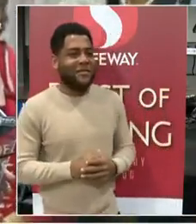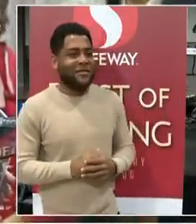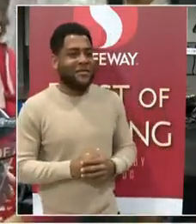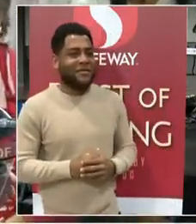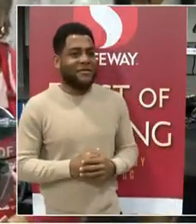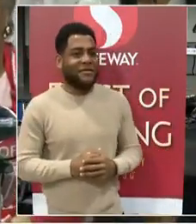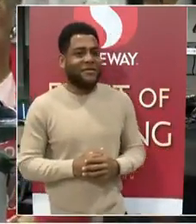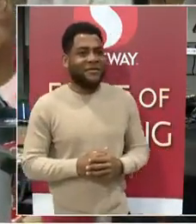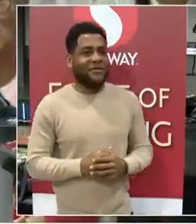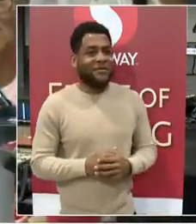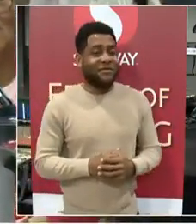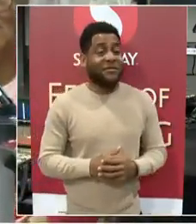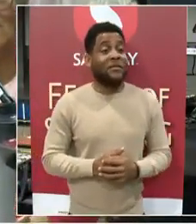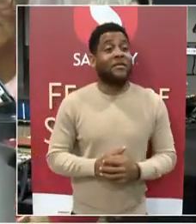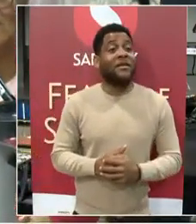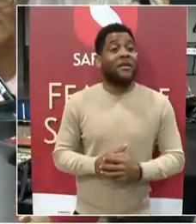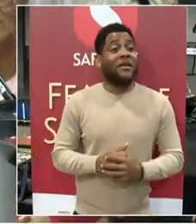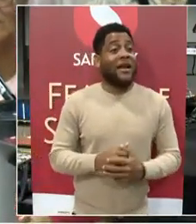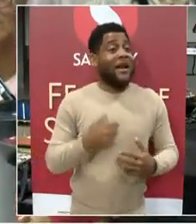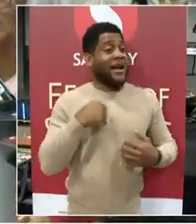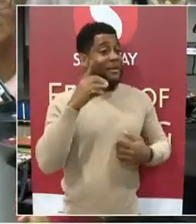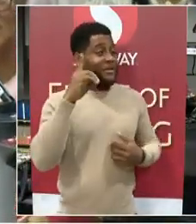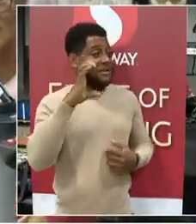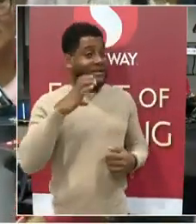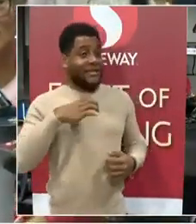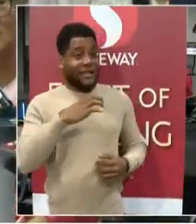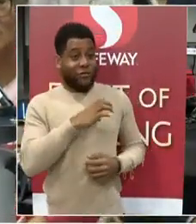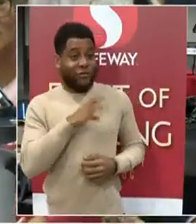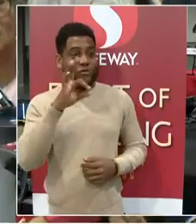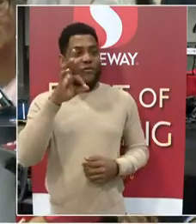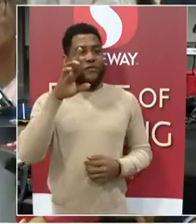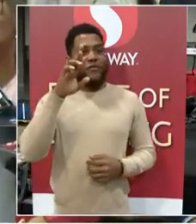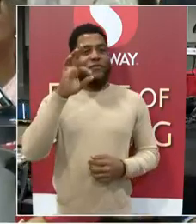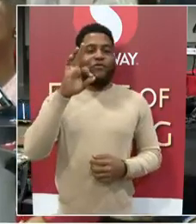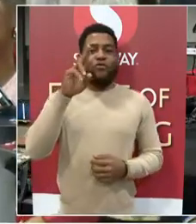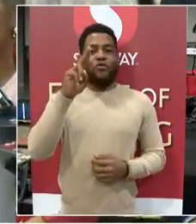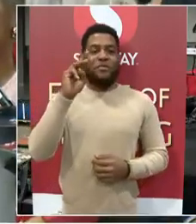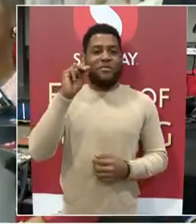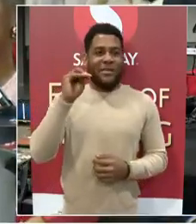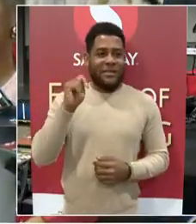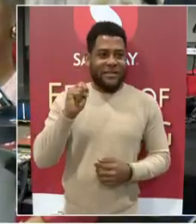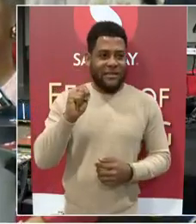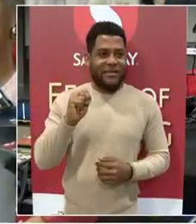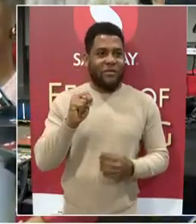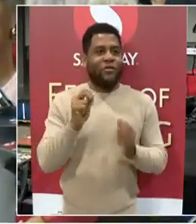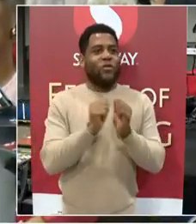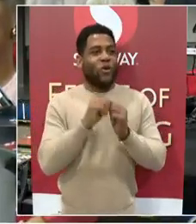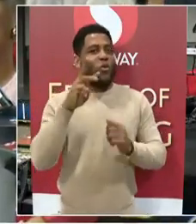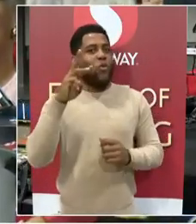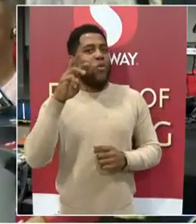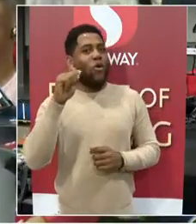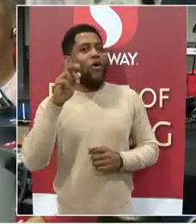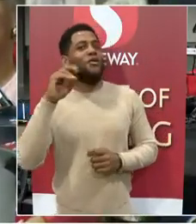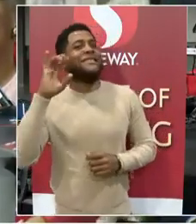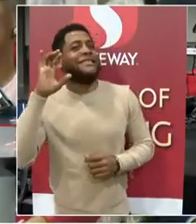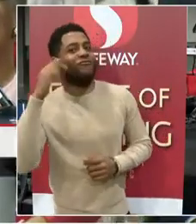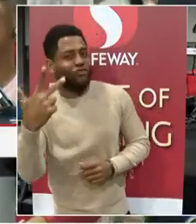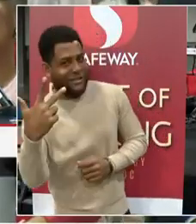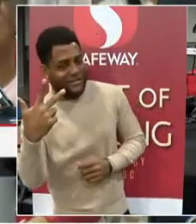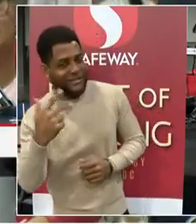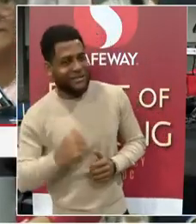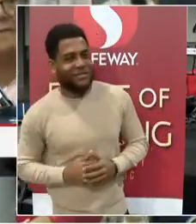Hey, I'm Councilmember Matt Fruman representing Ward 3, and I want to echo the way this morning